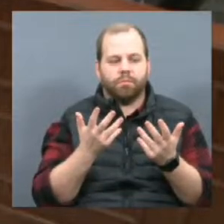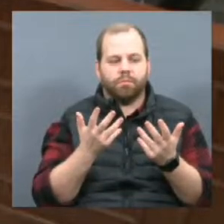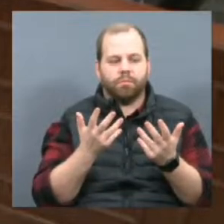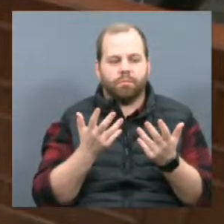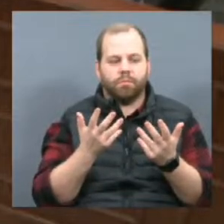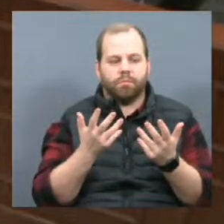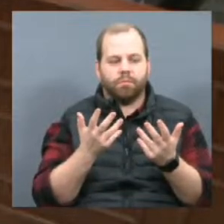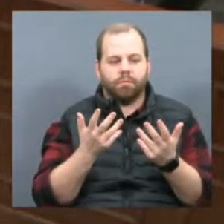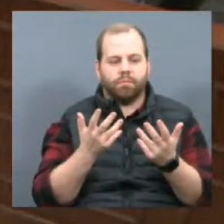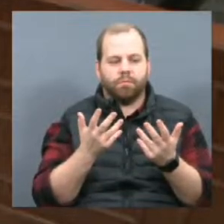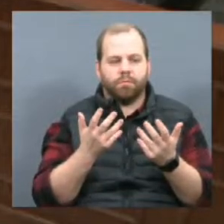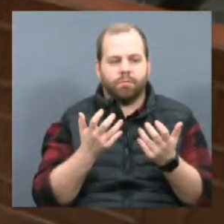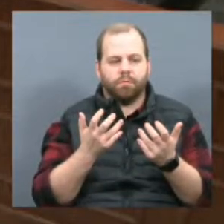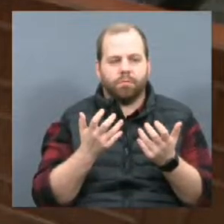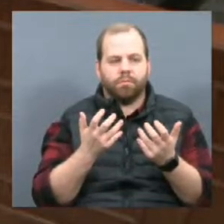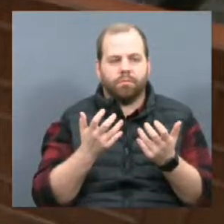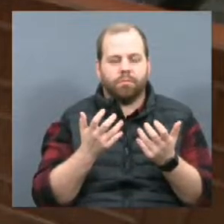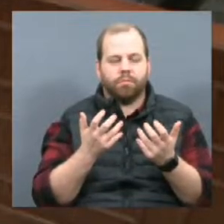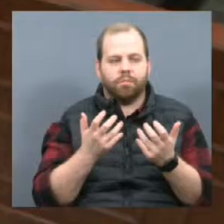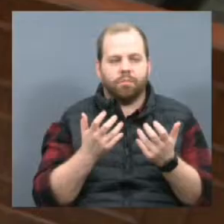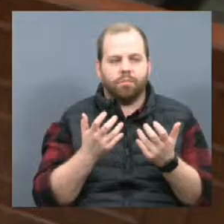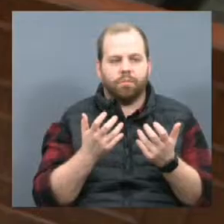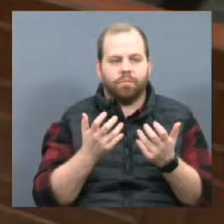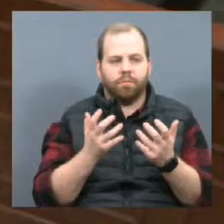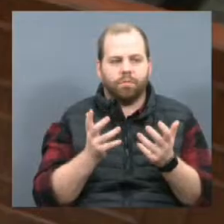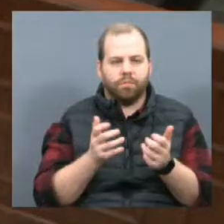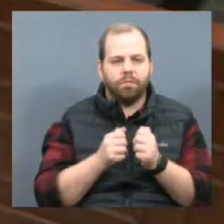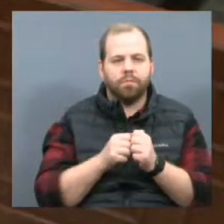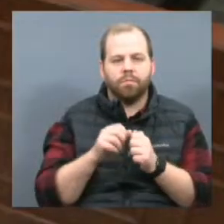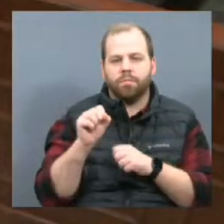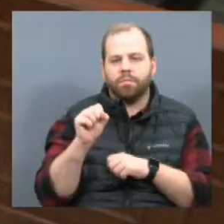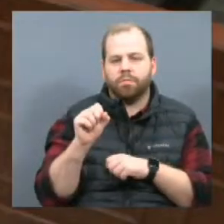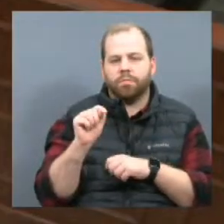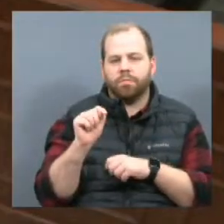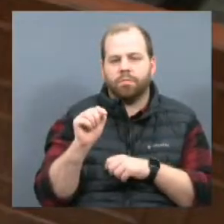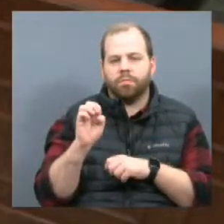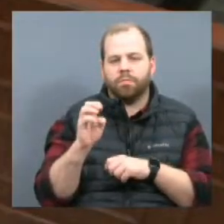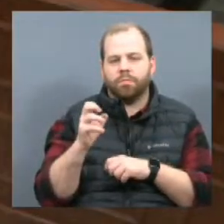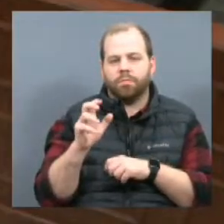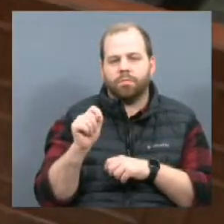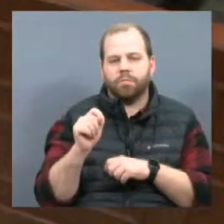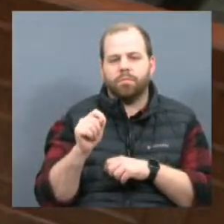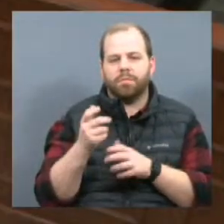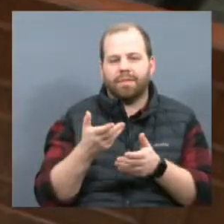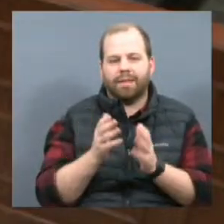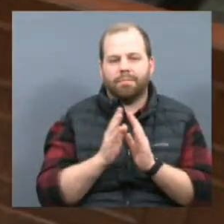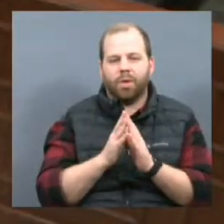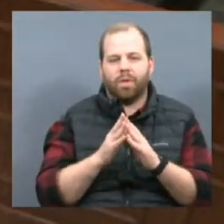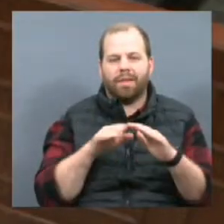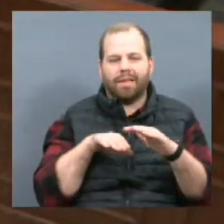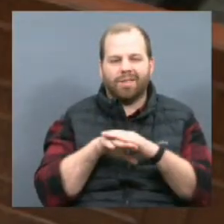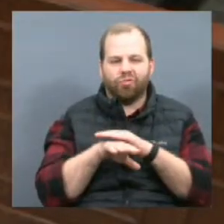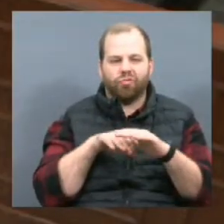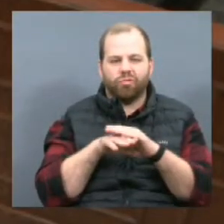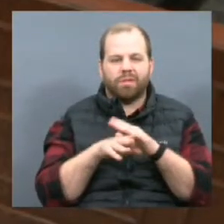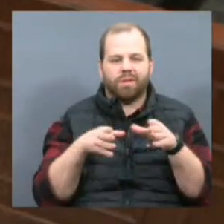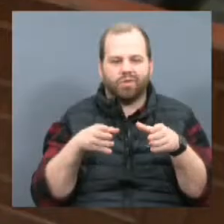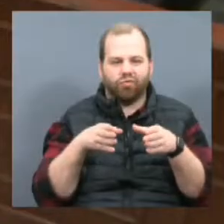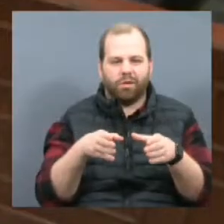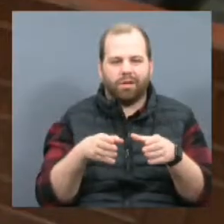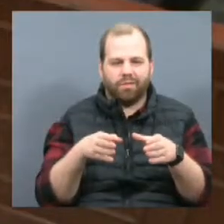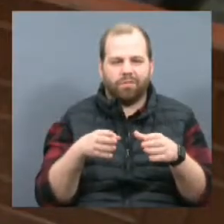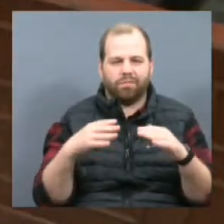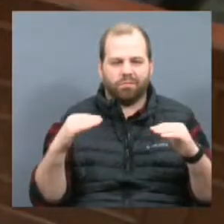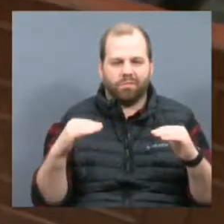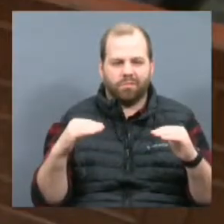Mr. Stewart brought up the offsetting of the entryways. I don't know if we